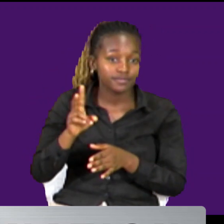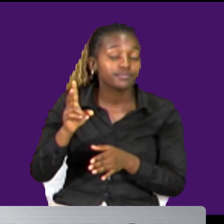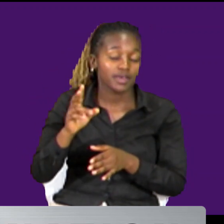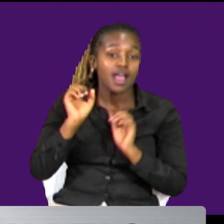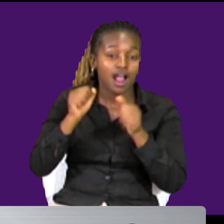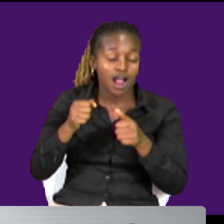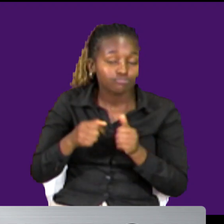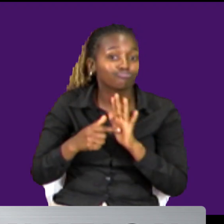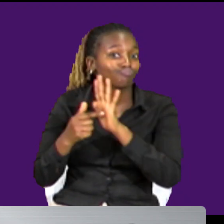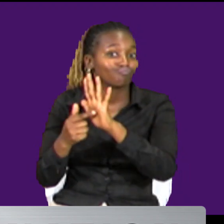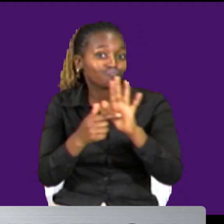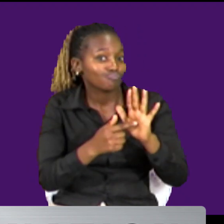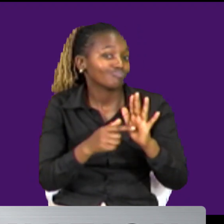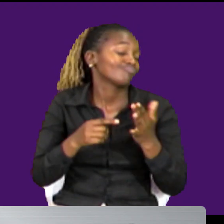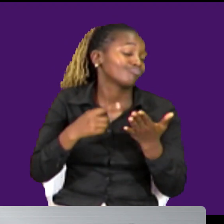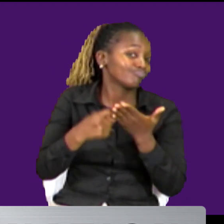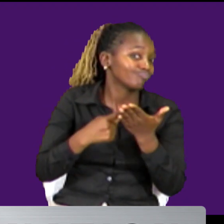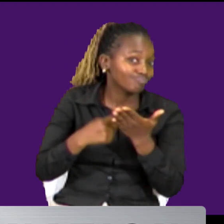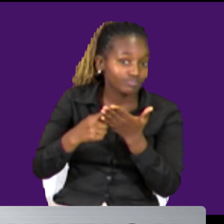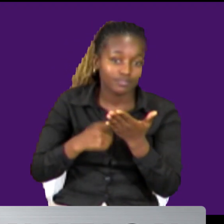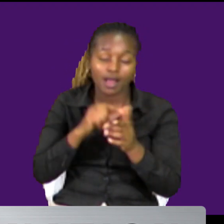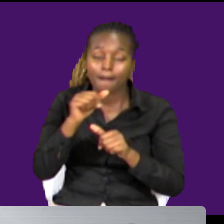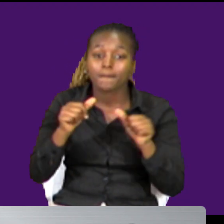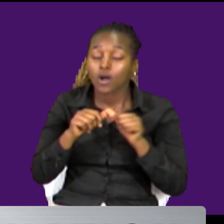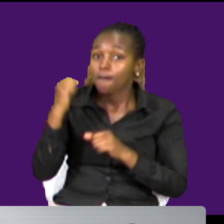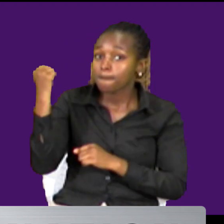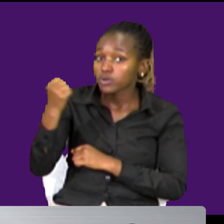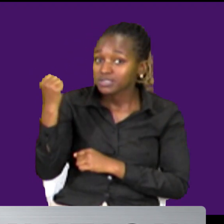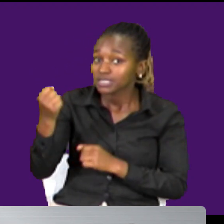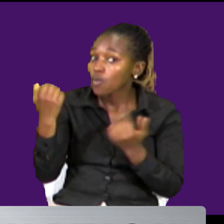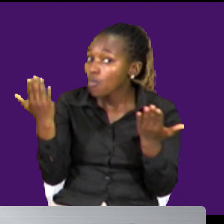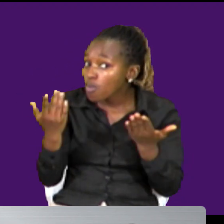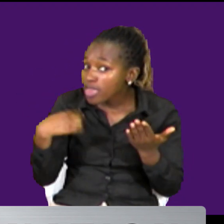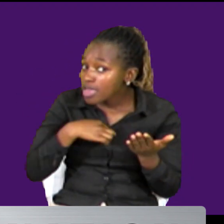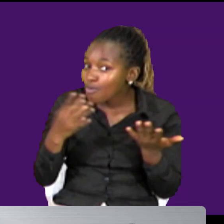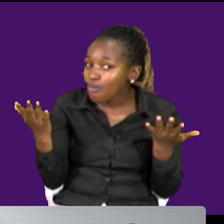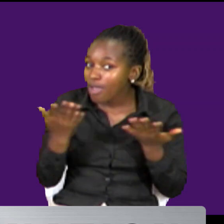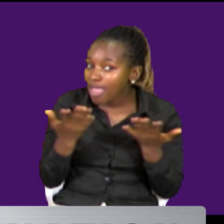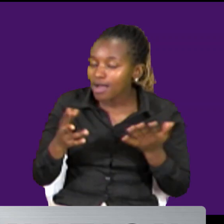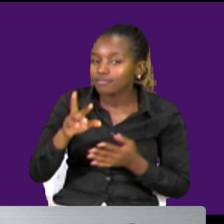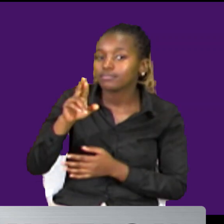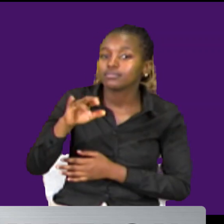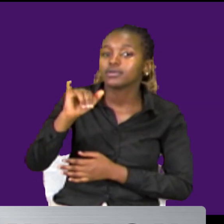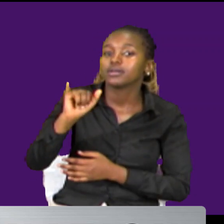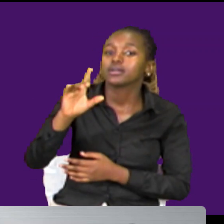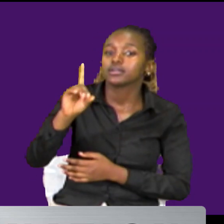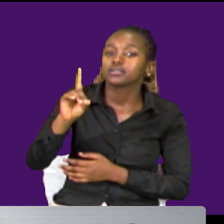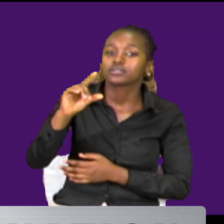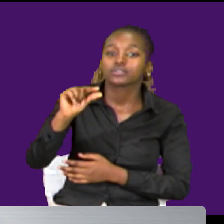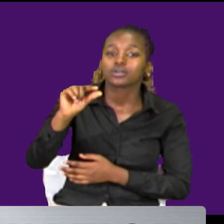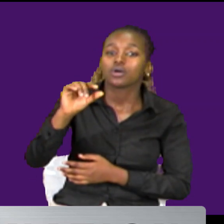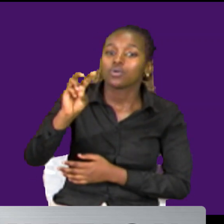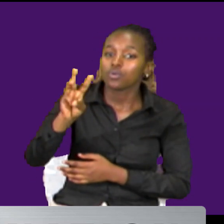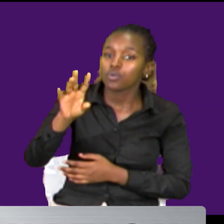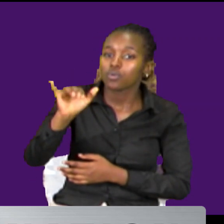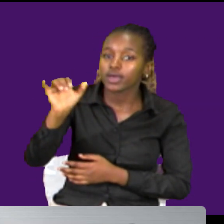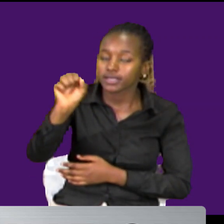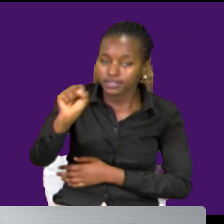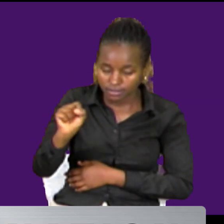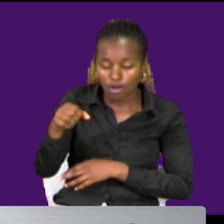Road, karibu sana. How was your day? Mvua imeanza. There is some rains out there. We are with Dan